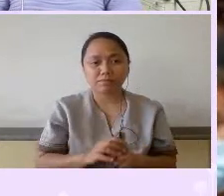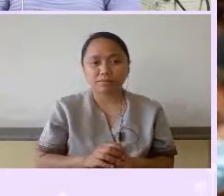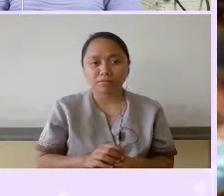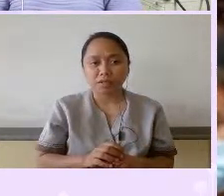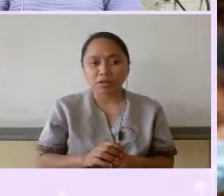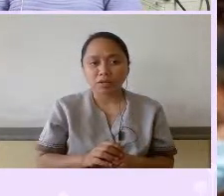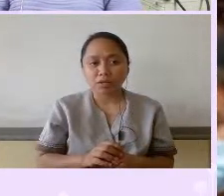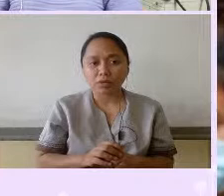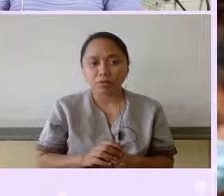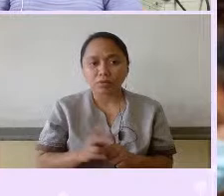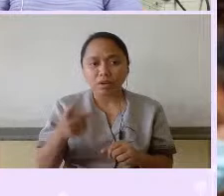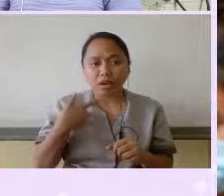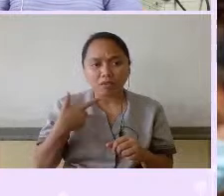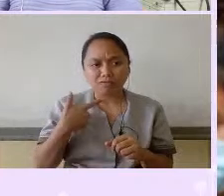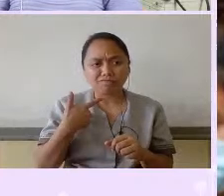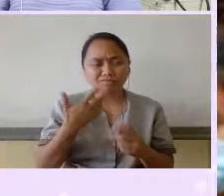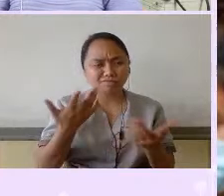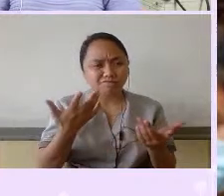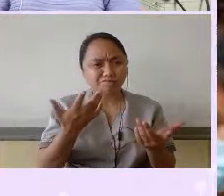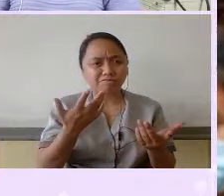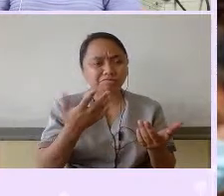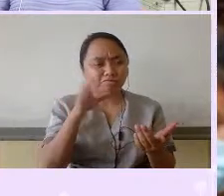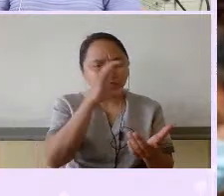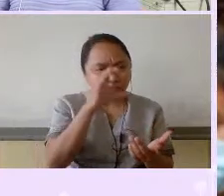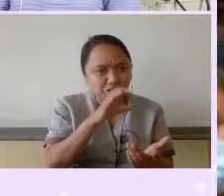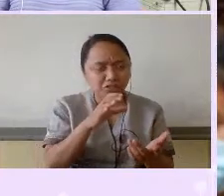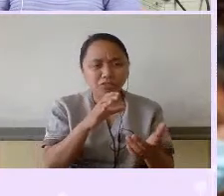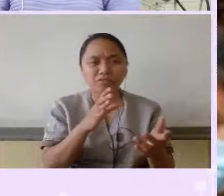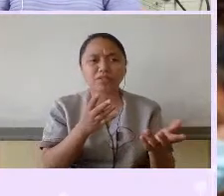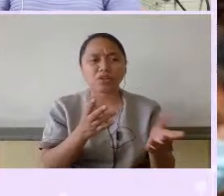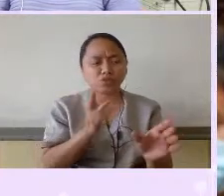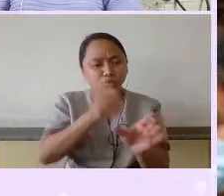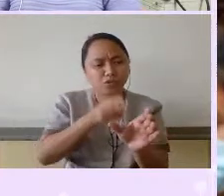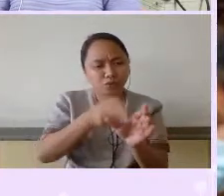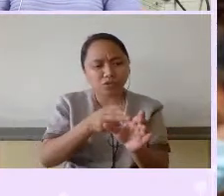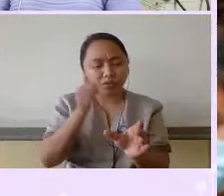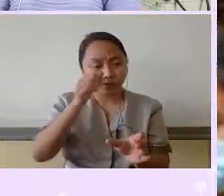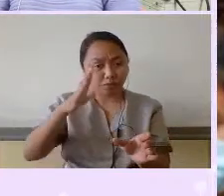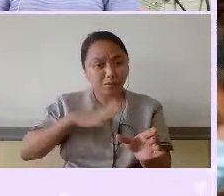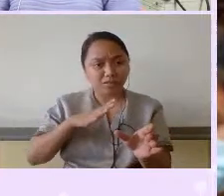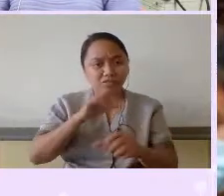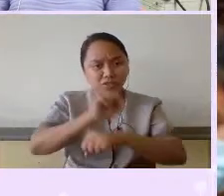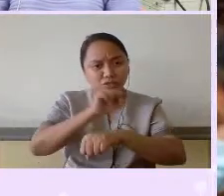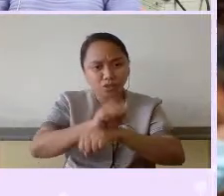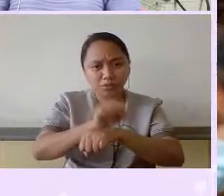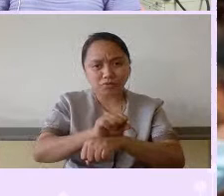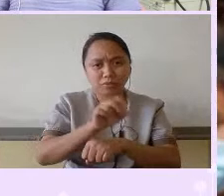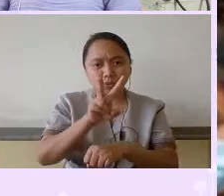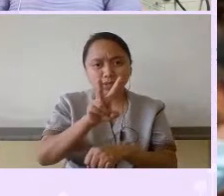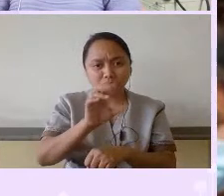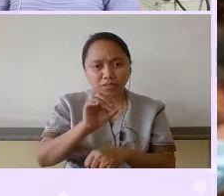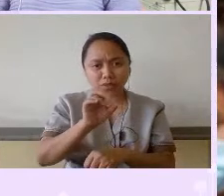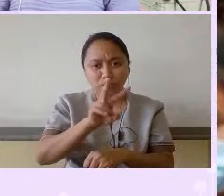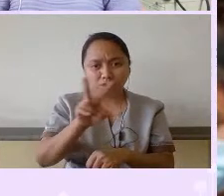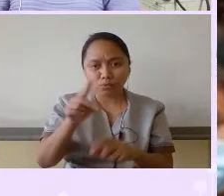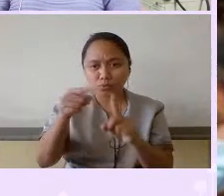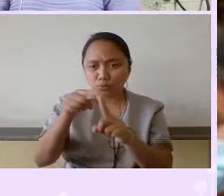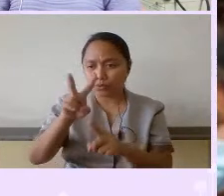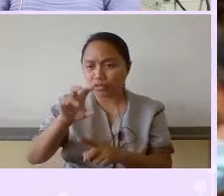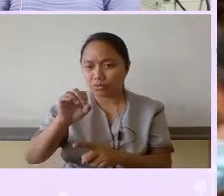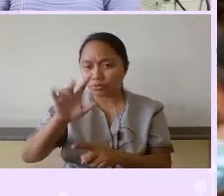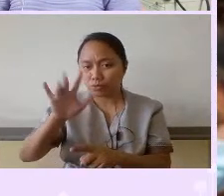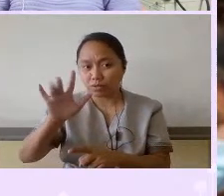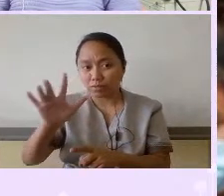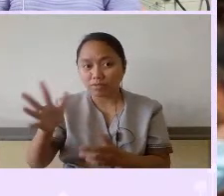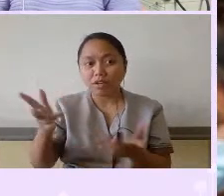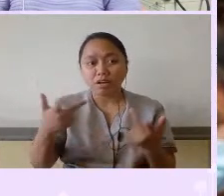be making the jobs and labor market forecast covering 2022 to 2025 to provide you with relevant